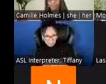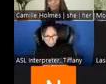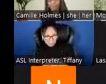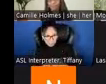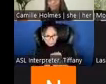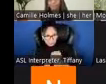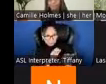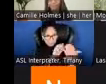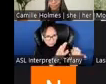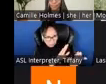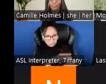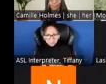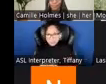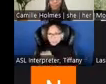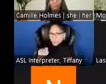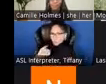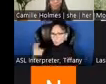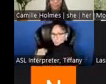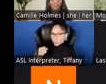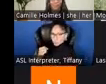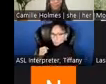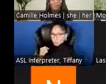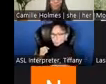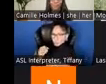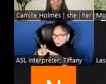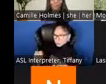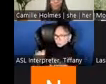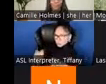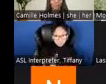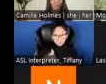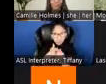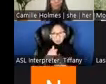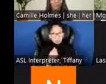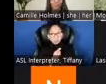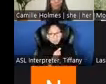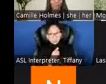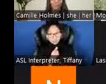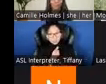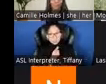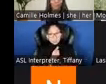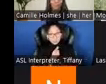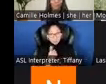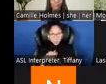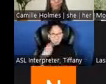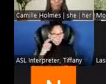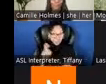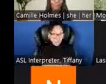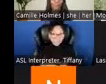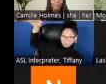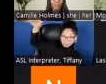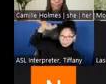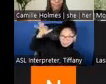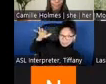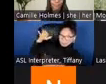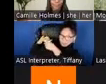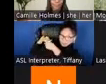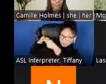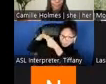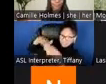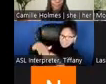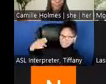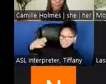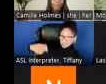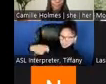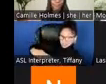that grows and challenges ourselves to recognize that we're operating under systemic oppression and systemic racism. And it's not going to happen